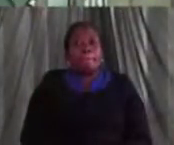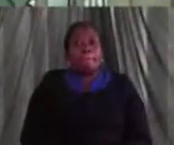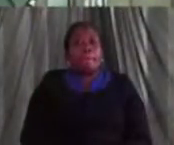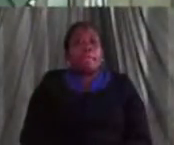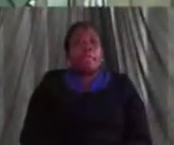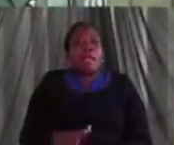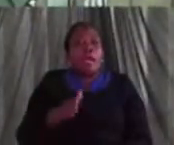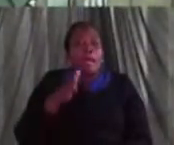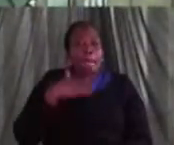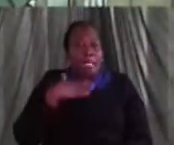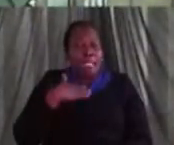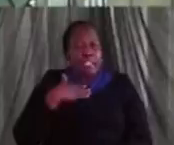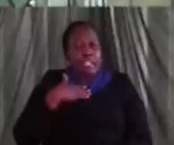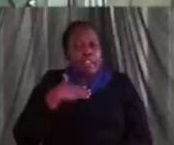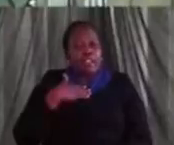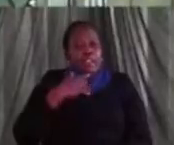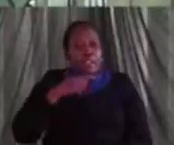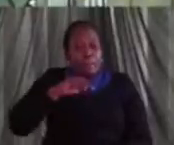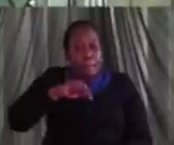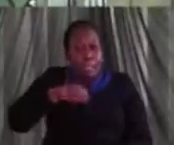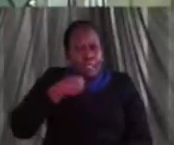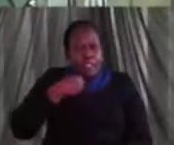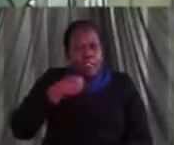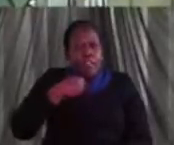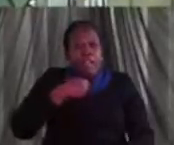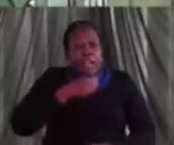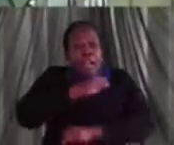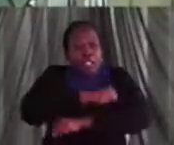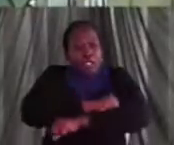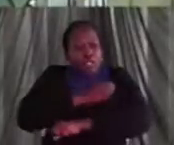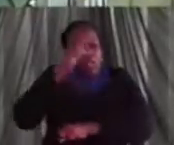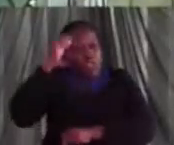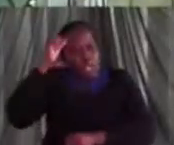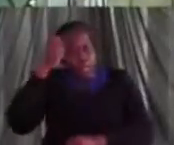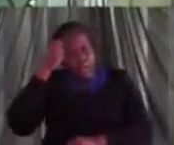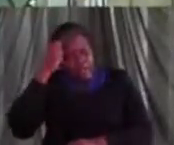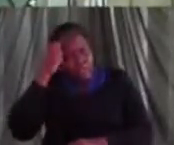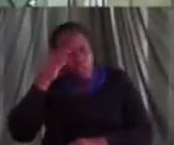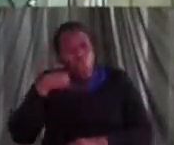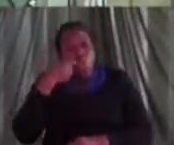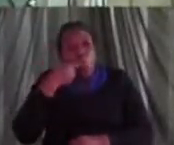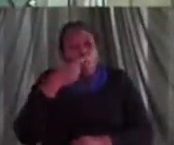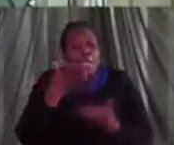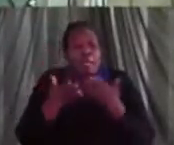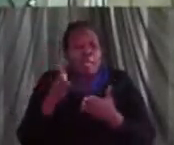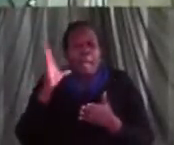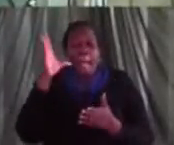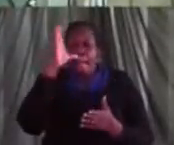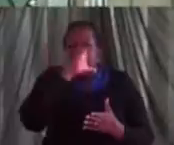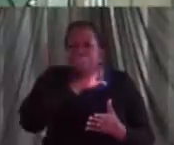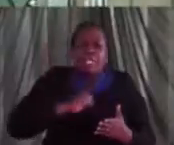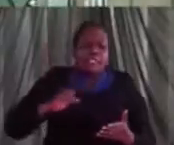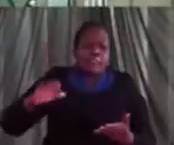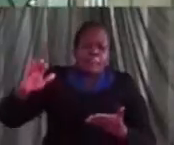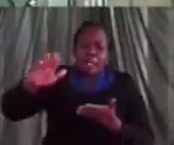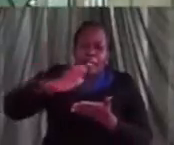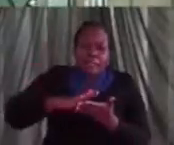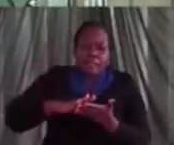a scholar who may have been misplaced at a crucial